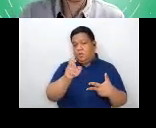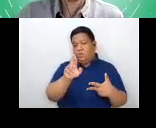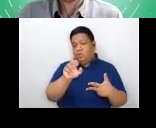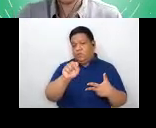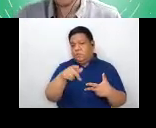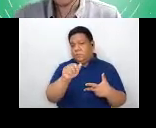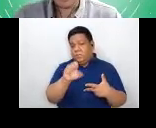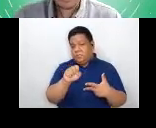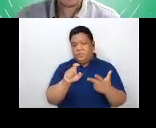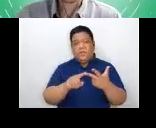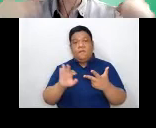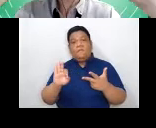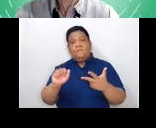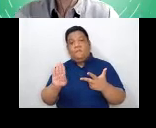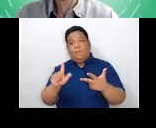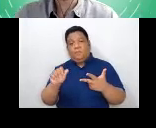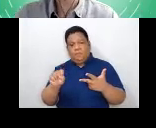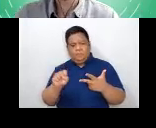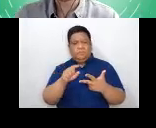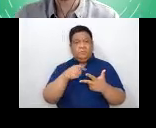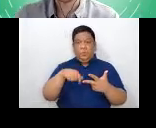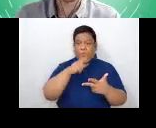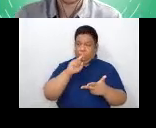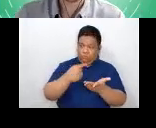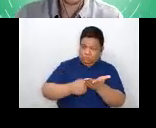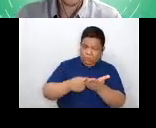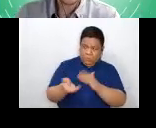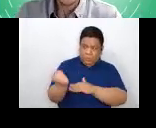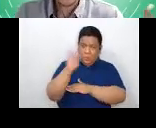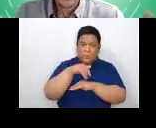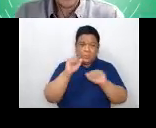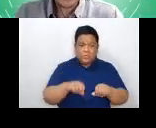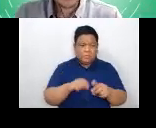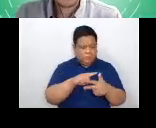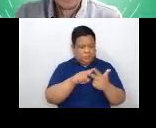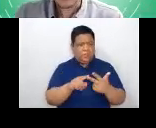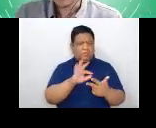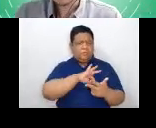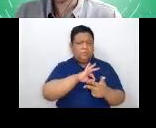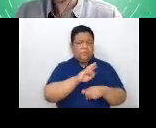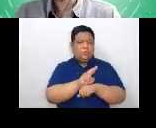it affect us? How does it interpret in a way that we can use them? So